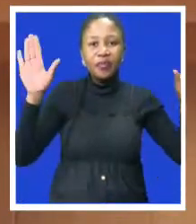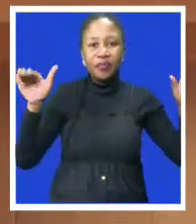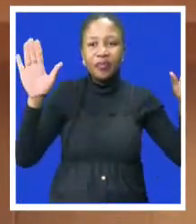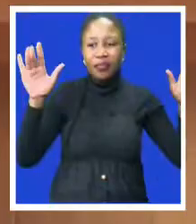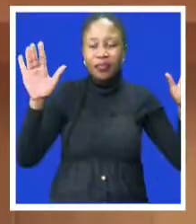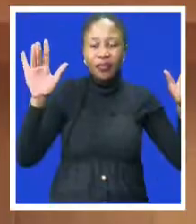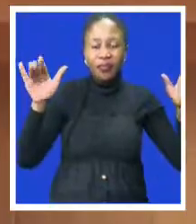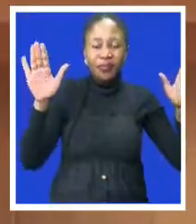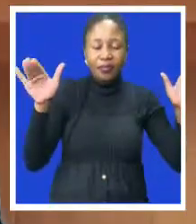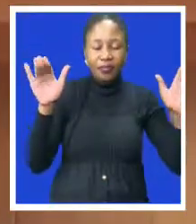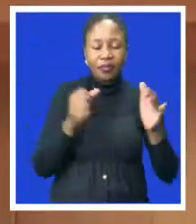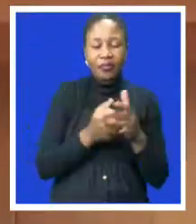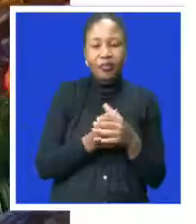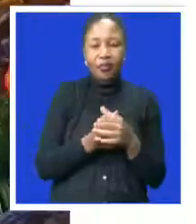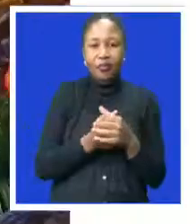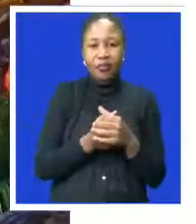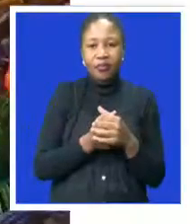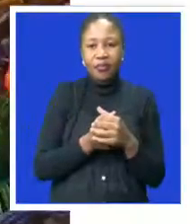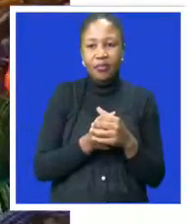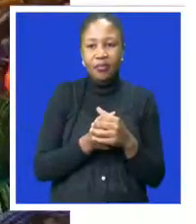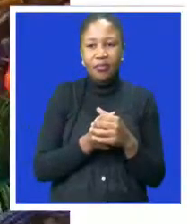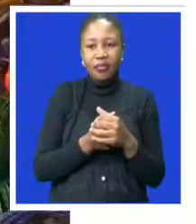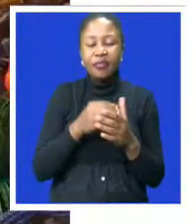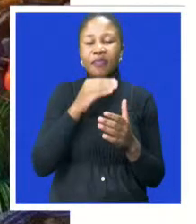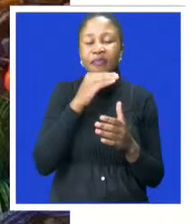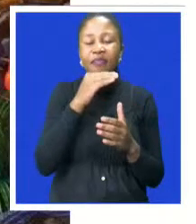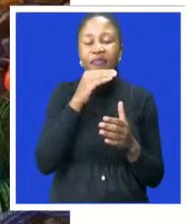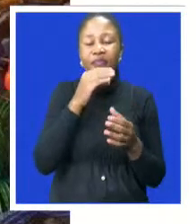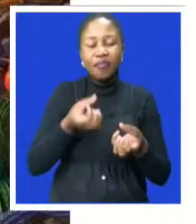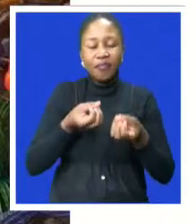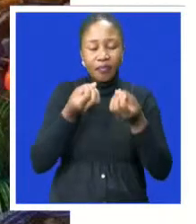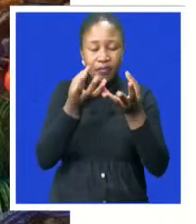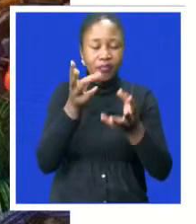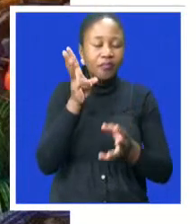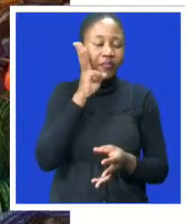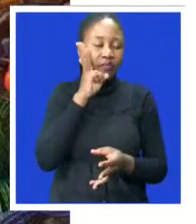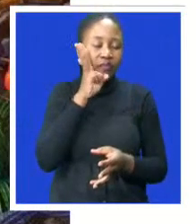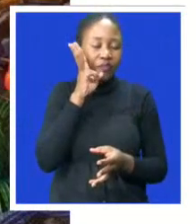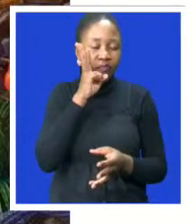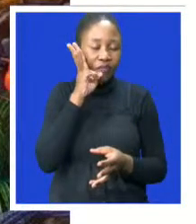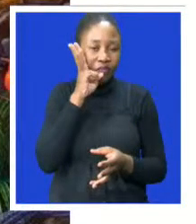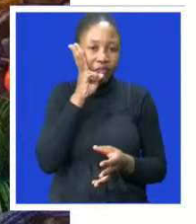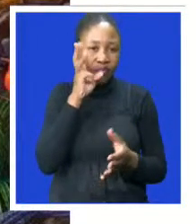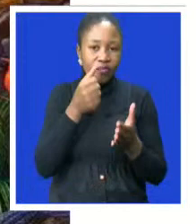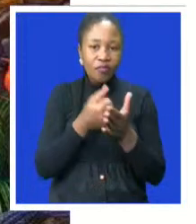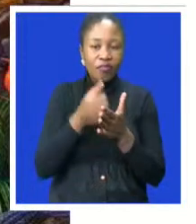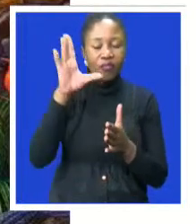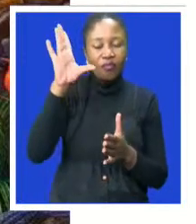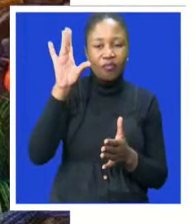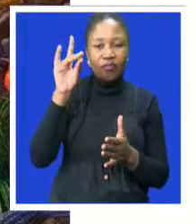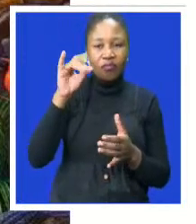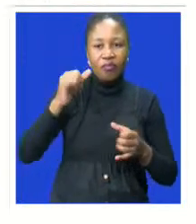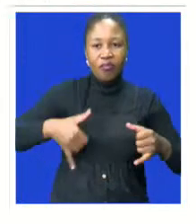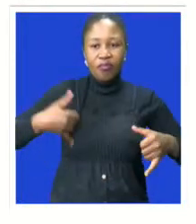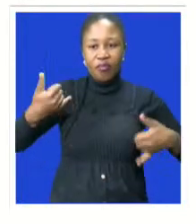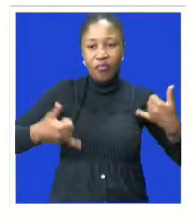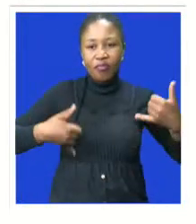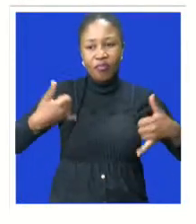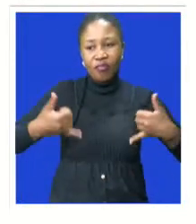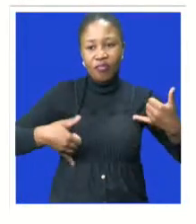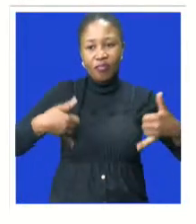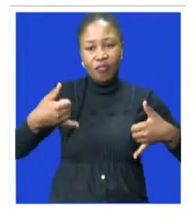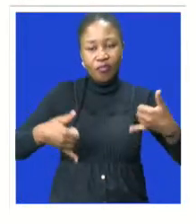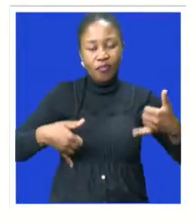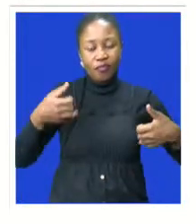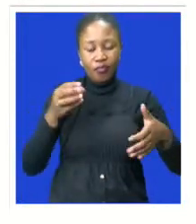he provides water for animals to enjoy. Good.